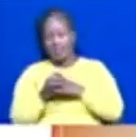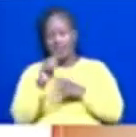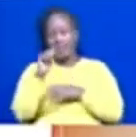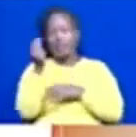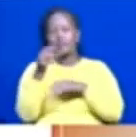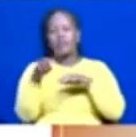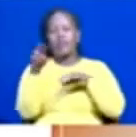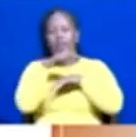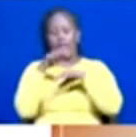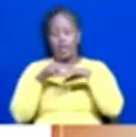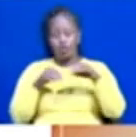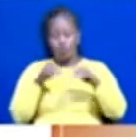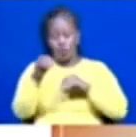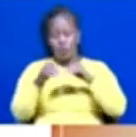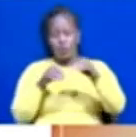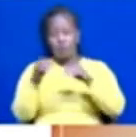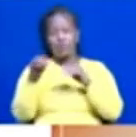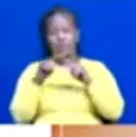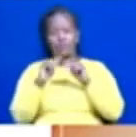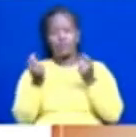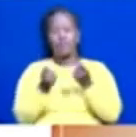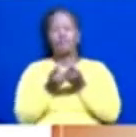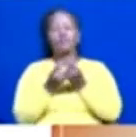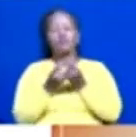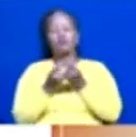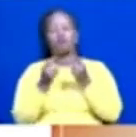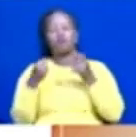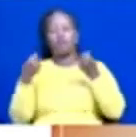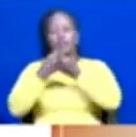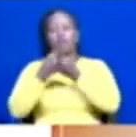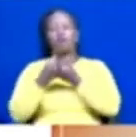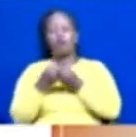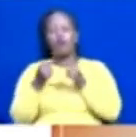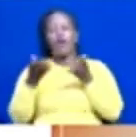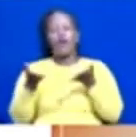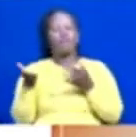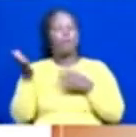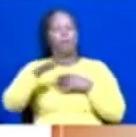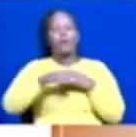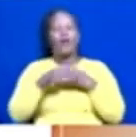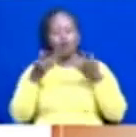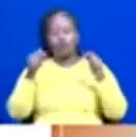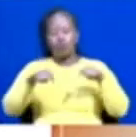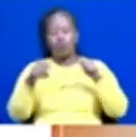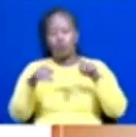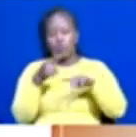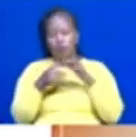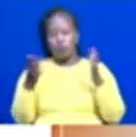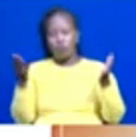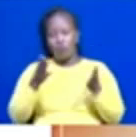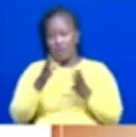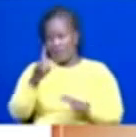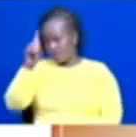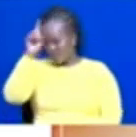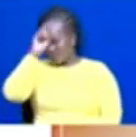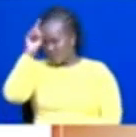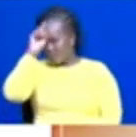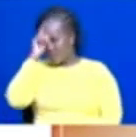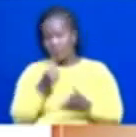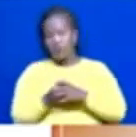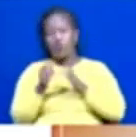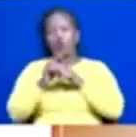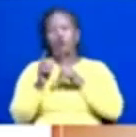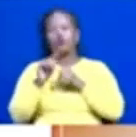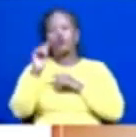represented Kenya, the Africa Youth Chess Championships, arrived home today from Cairo, Egypt. And the Kenyan